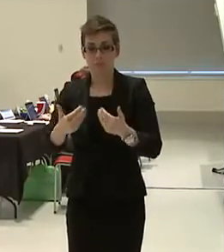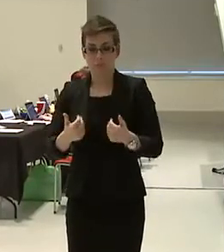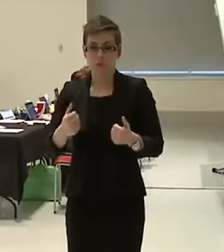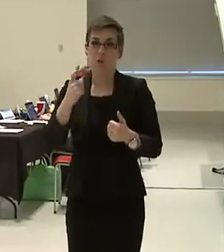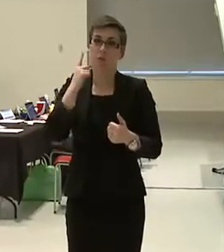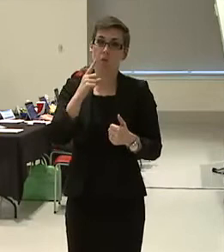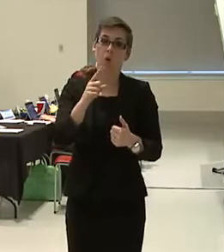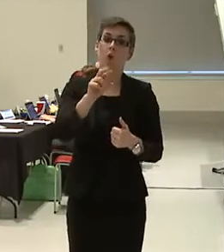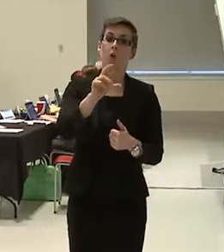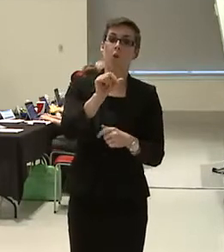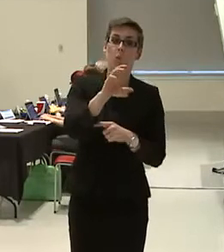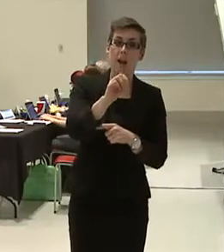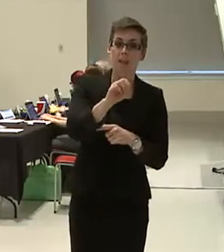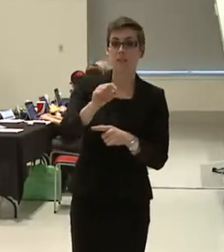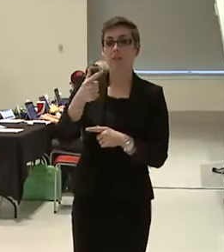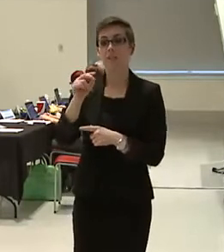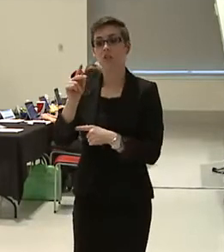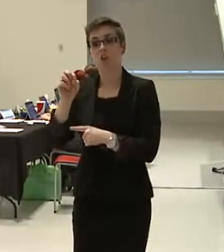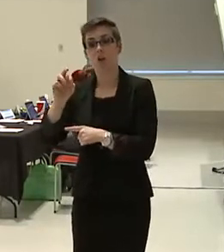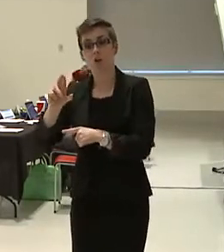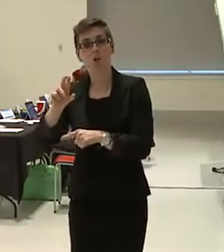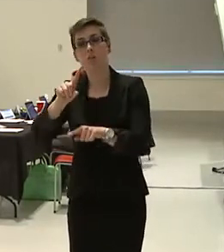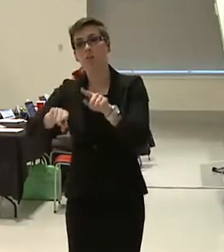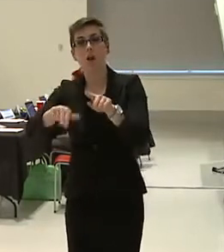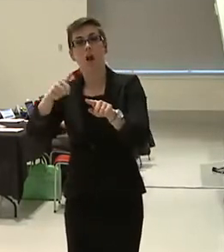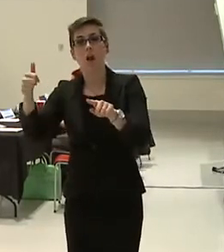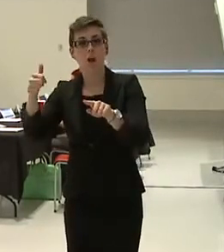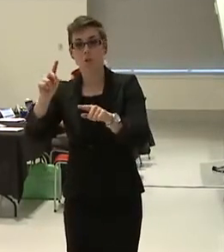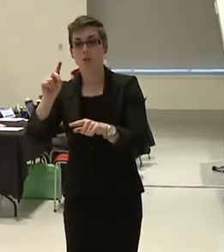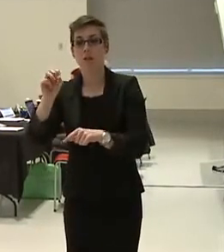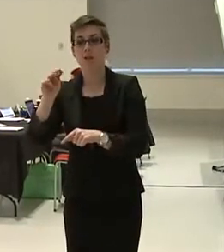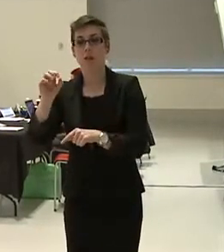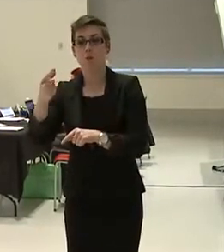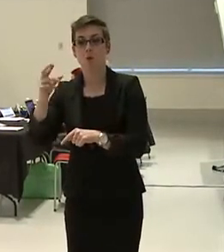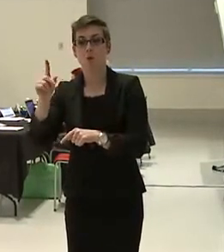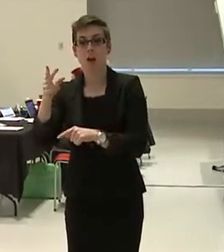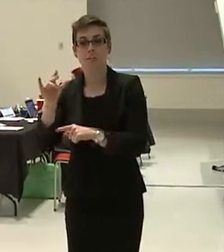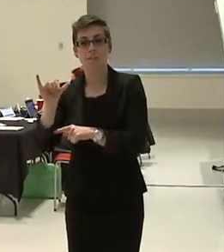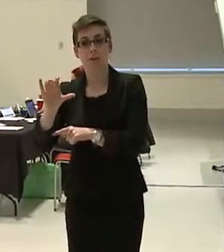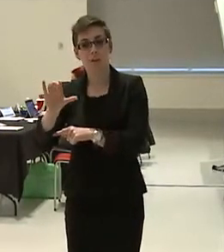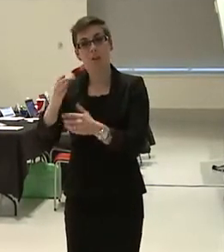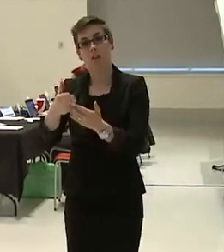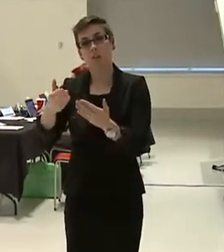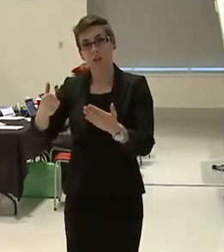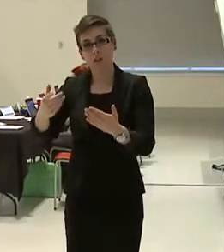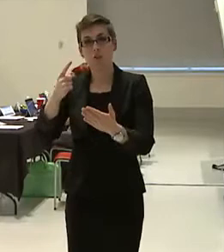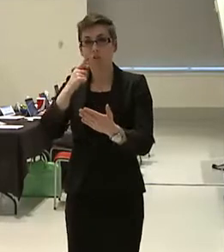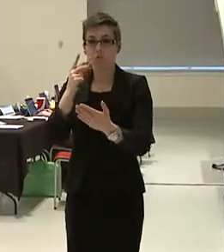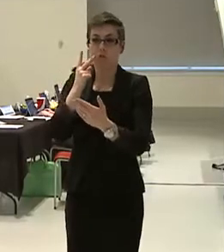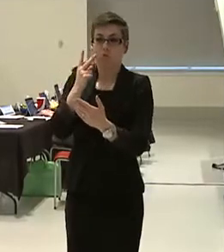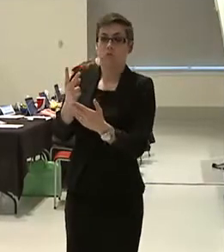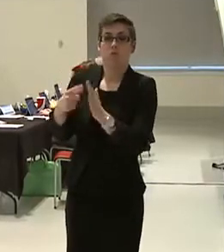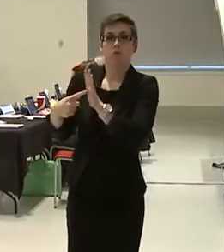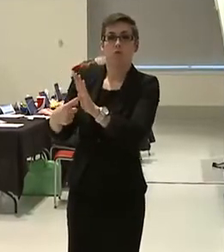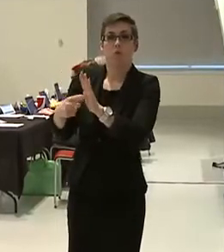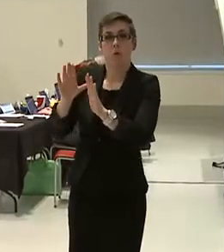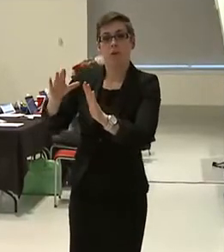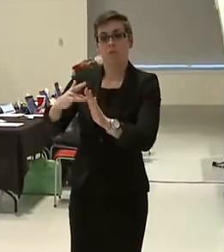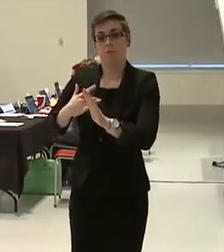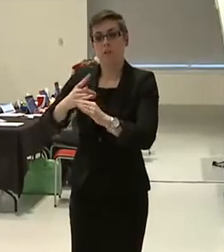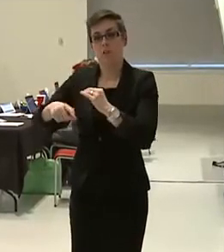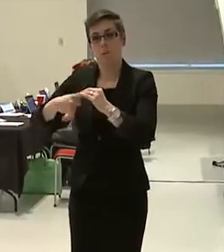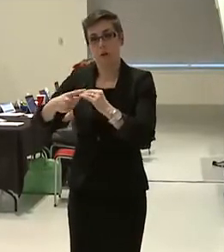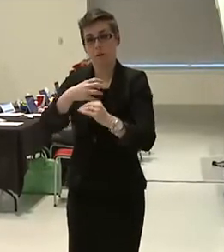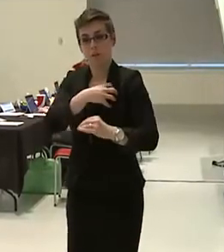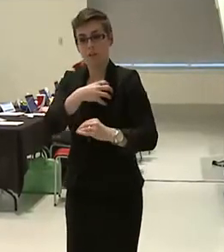and a host of other demographic indicators about the perceptions of American policing by youth. Currently, we still don't know which police